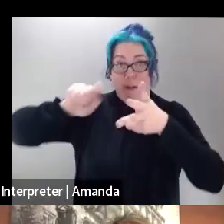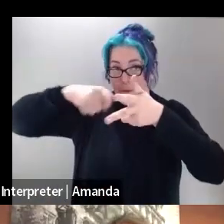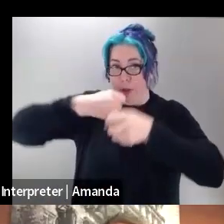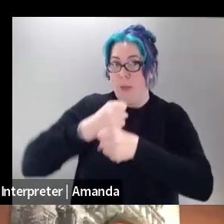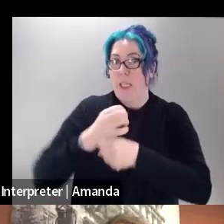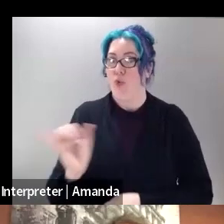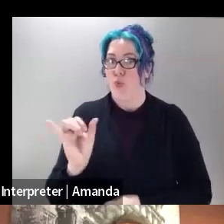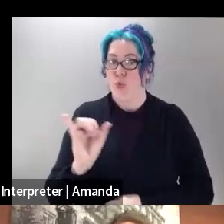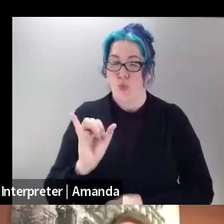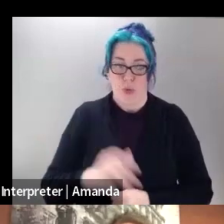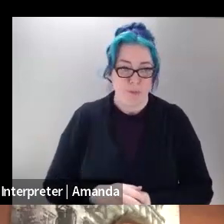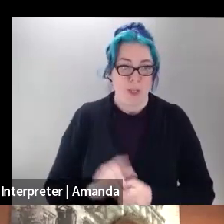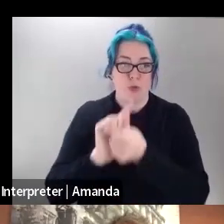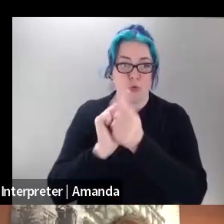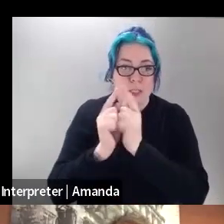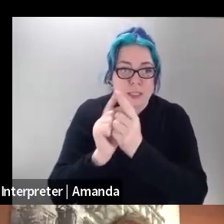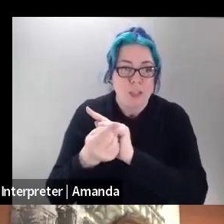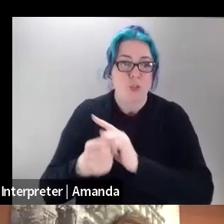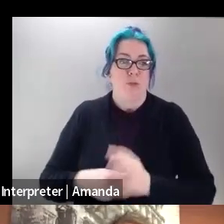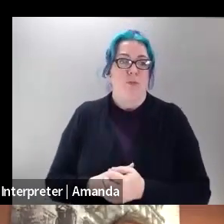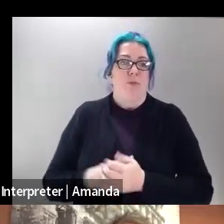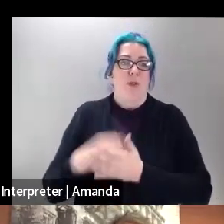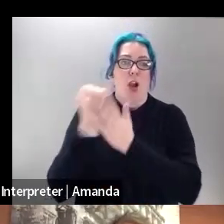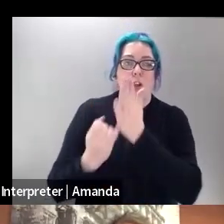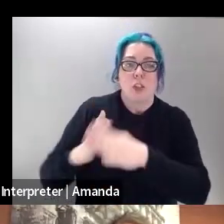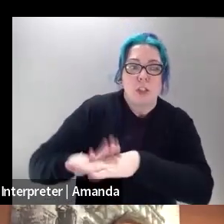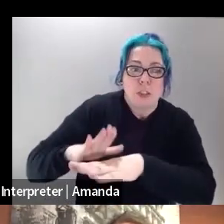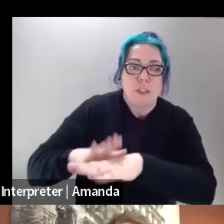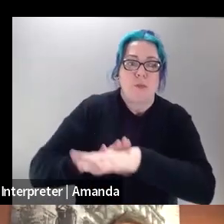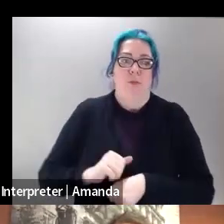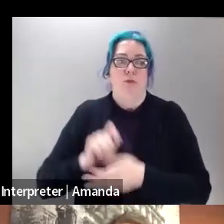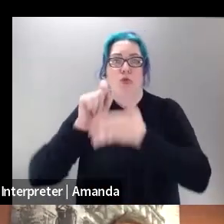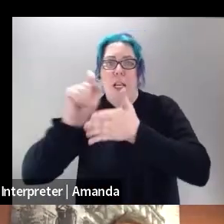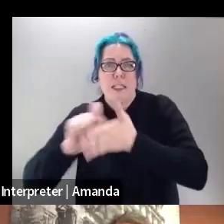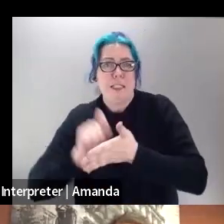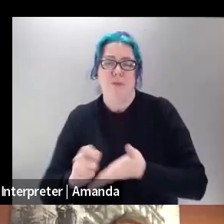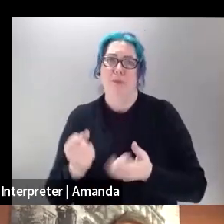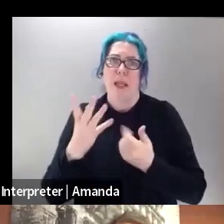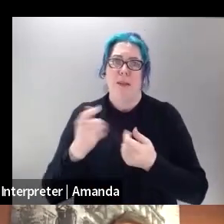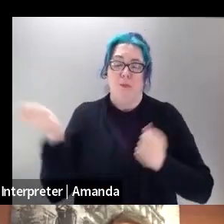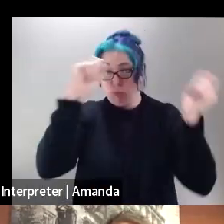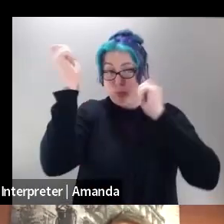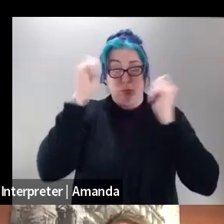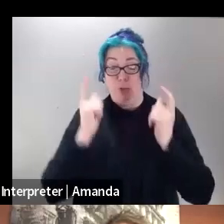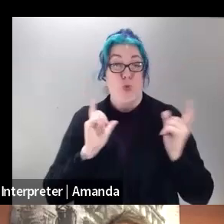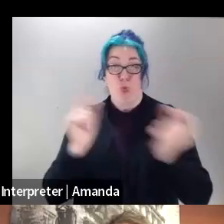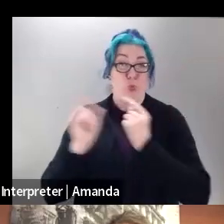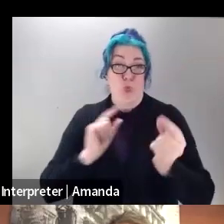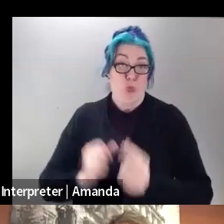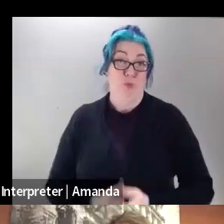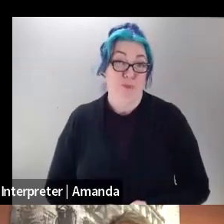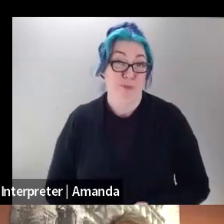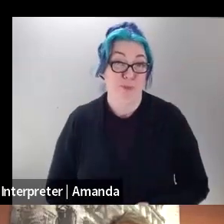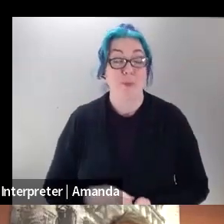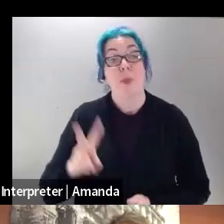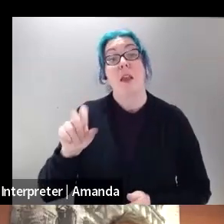writing, translation, teaching, and arts consulting. For many years, Vanessa was the